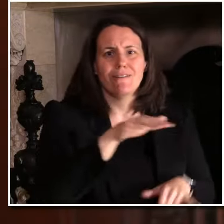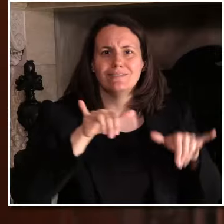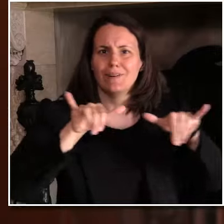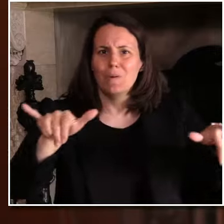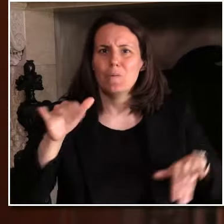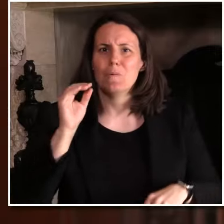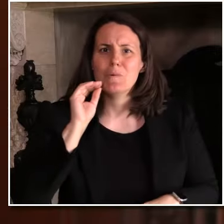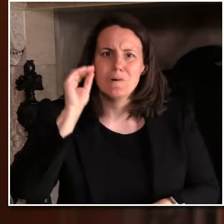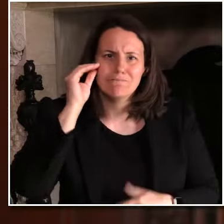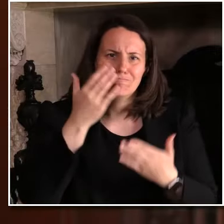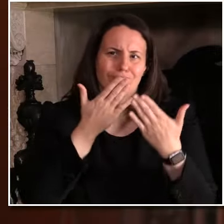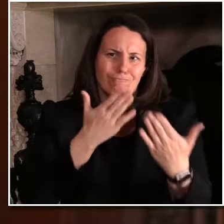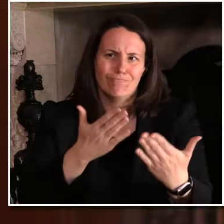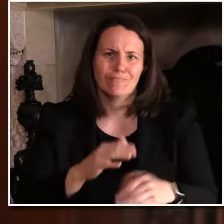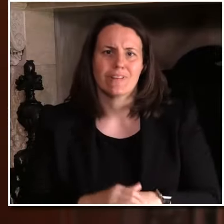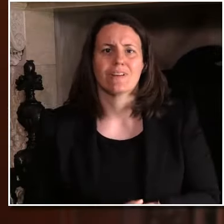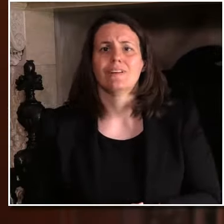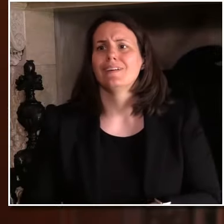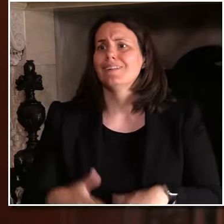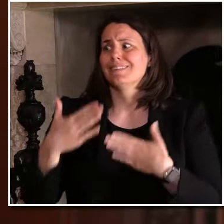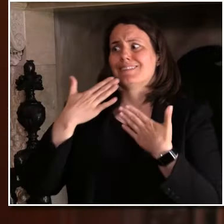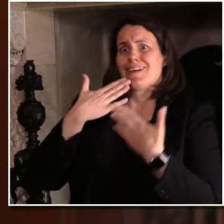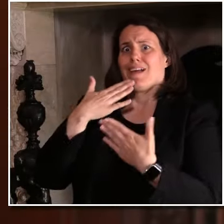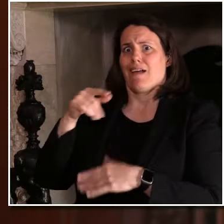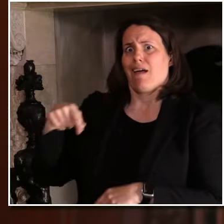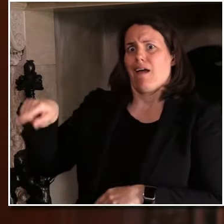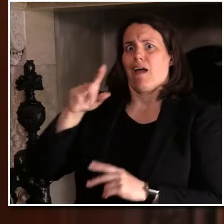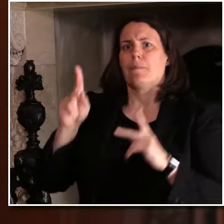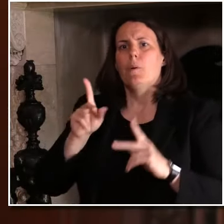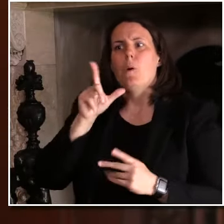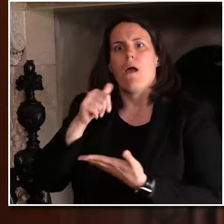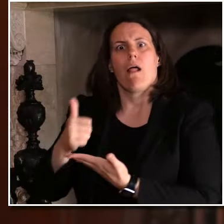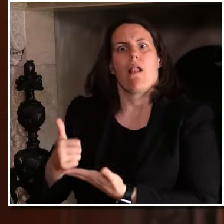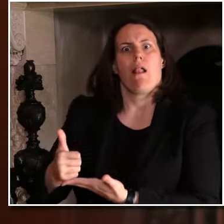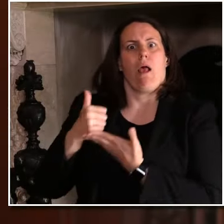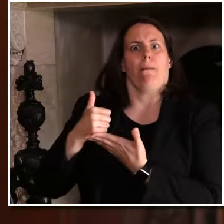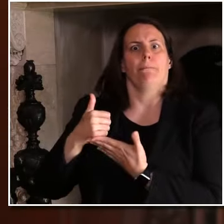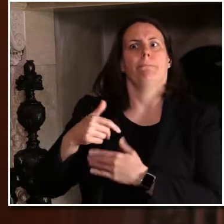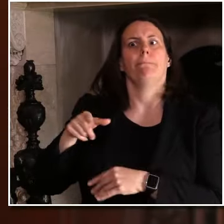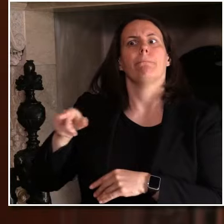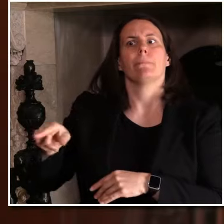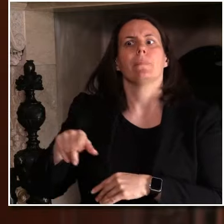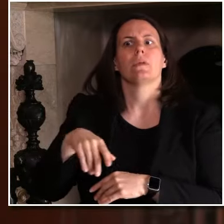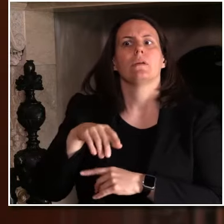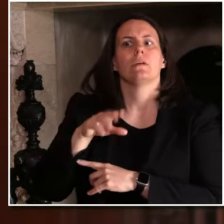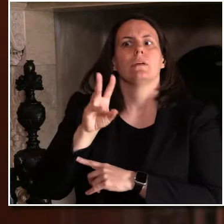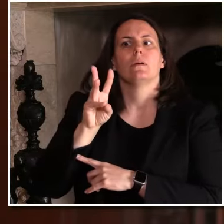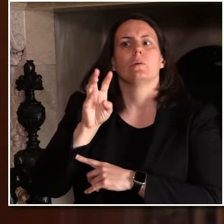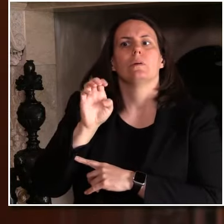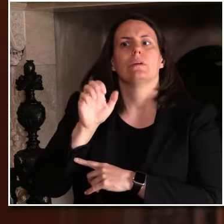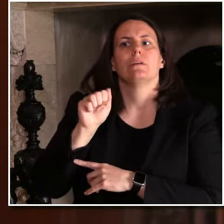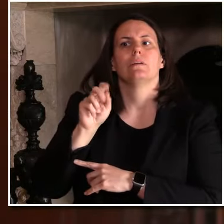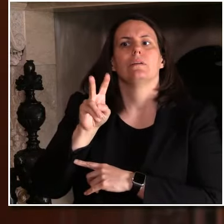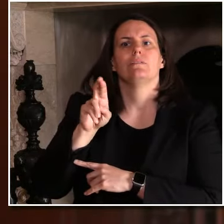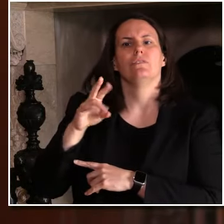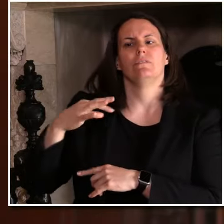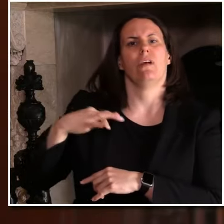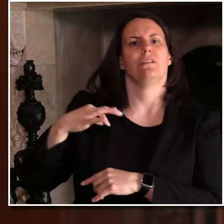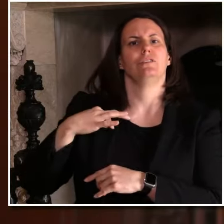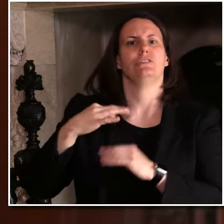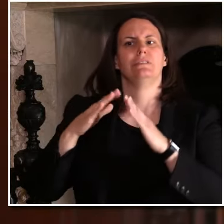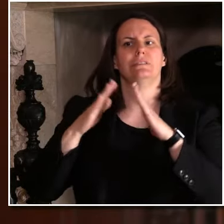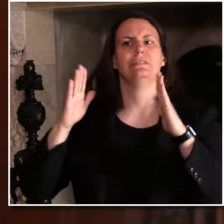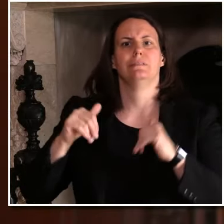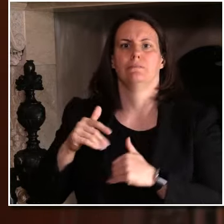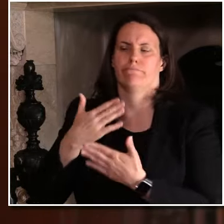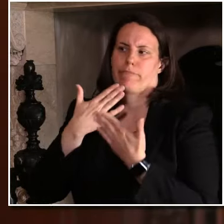volunteer through our Wisconsin Emergency Assistance Volunteer Registry, or WEAVR, to help support our healthcare